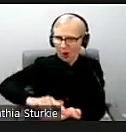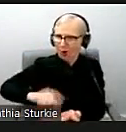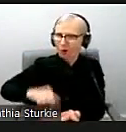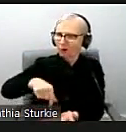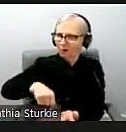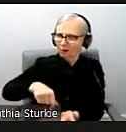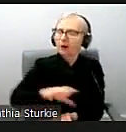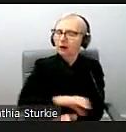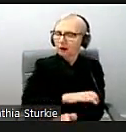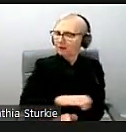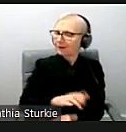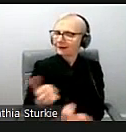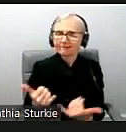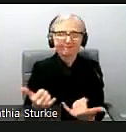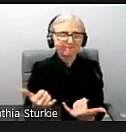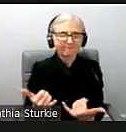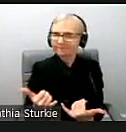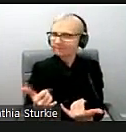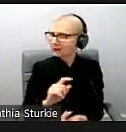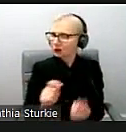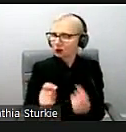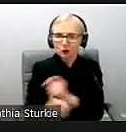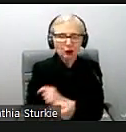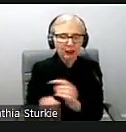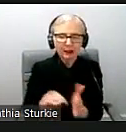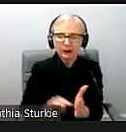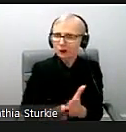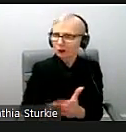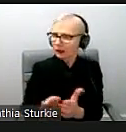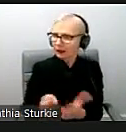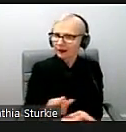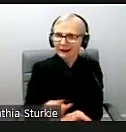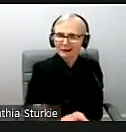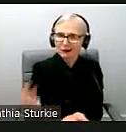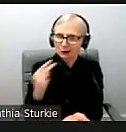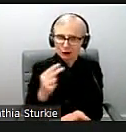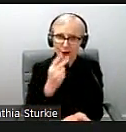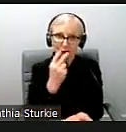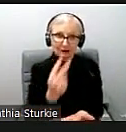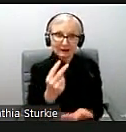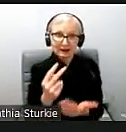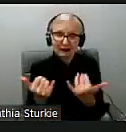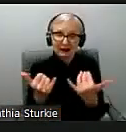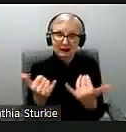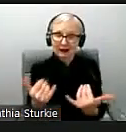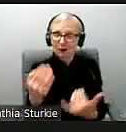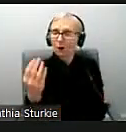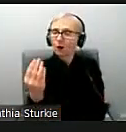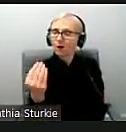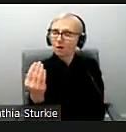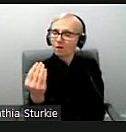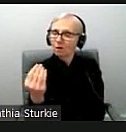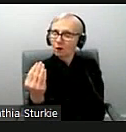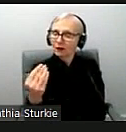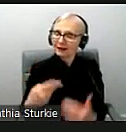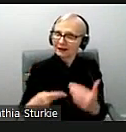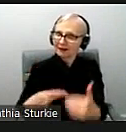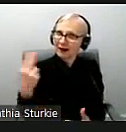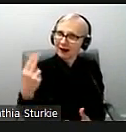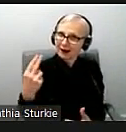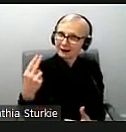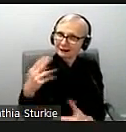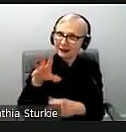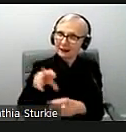country. Unfortunately, that trend has changed in the last 2 weeks. And you can see that now we are the 14th highest in the US, including